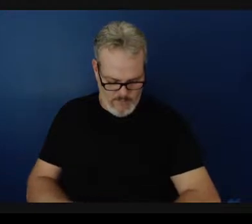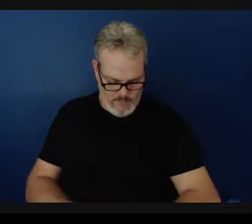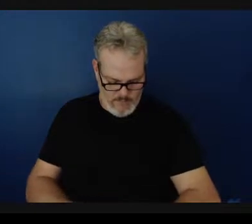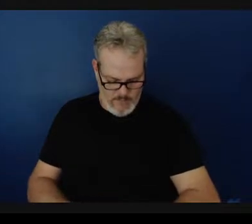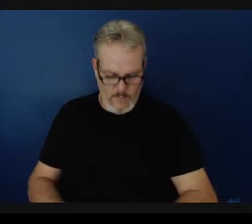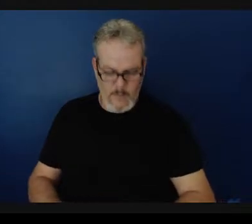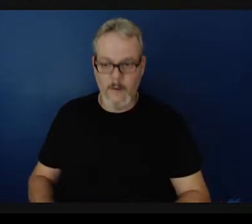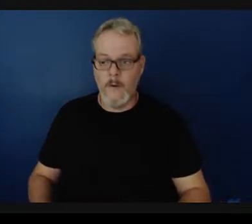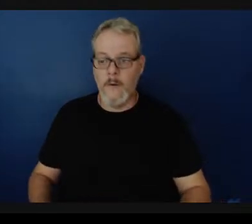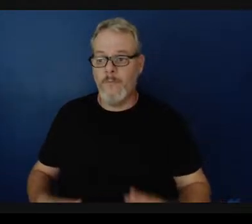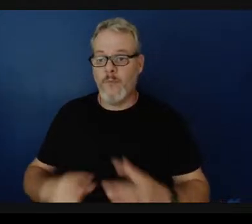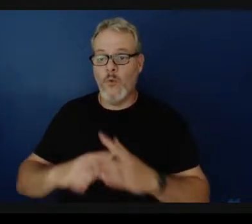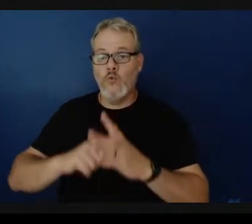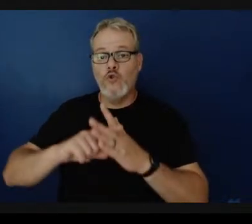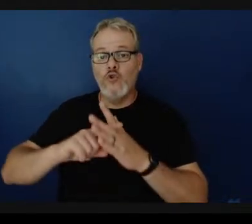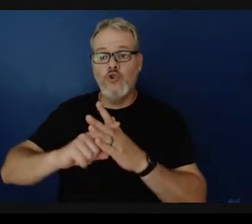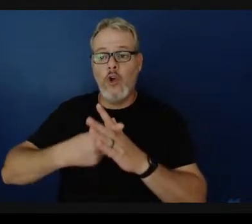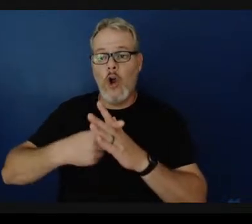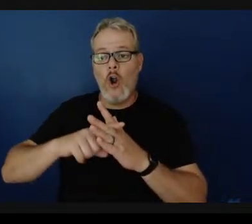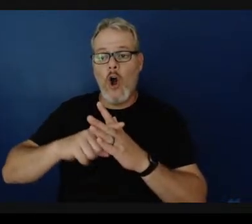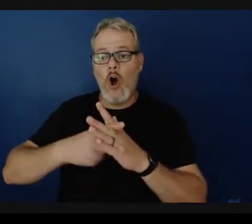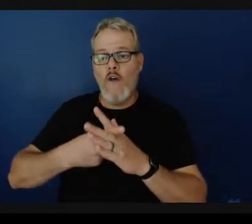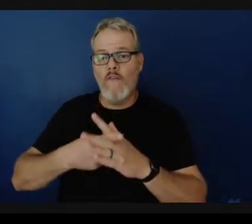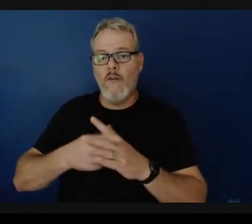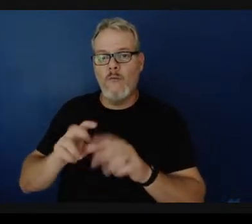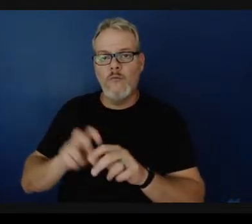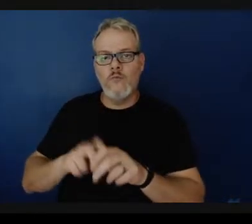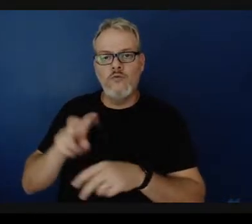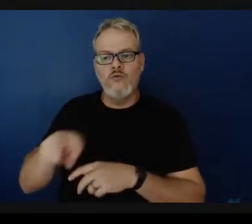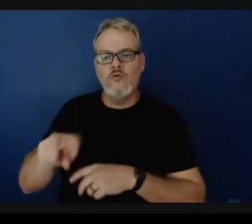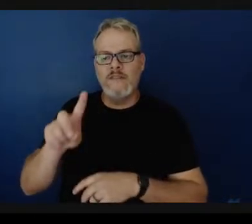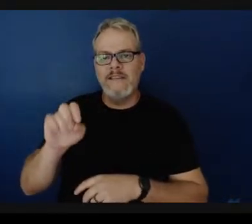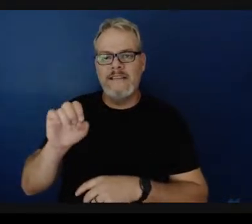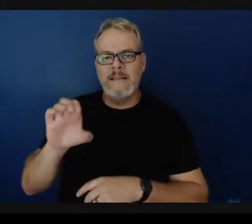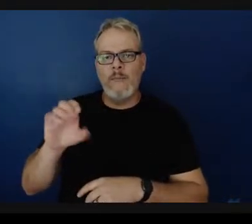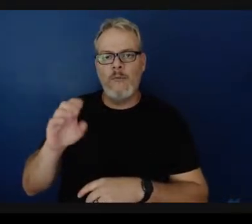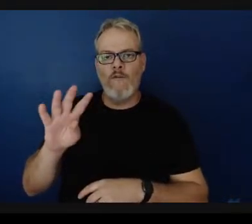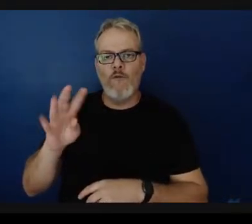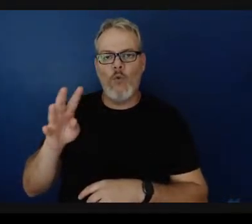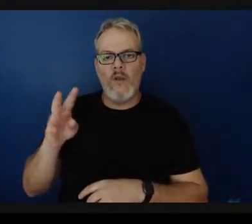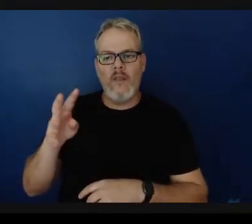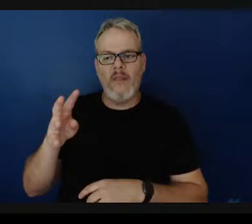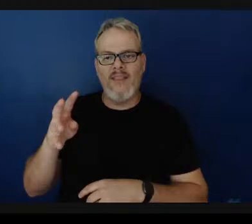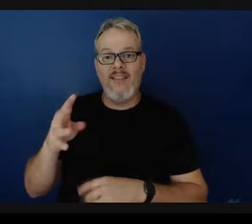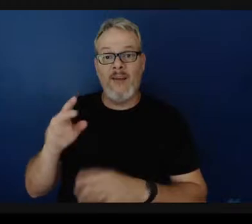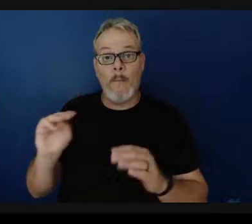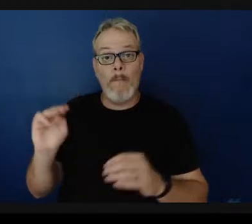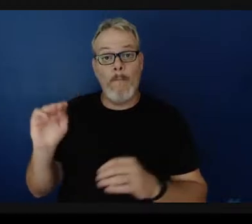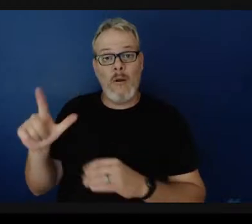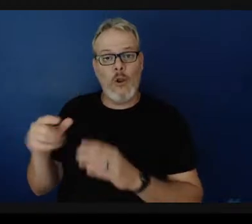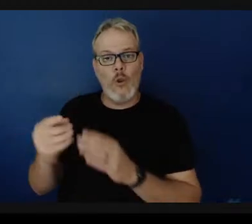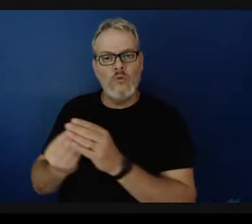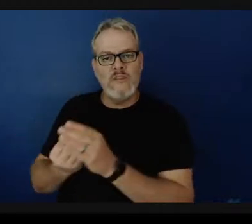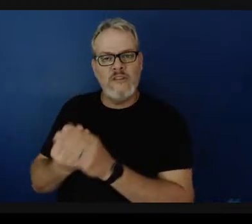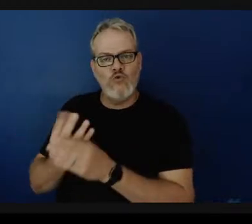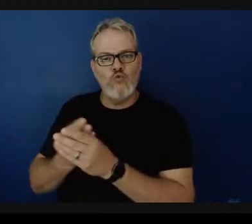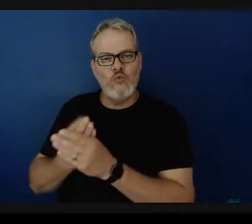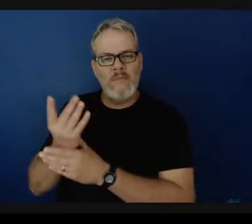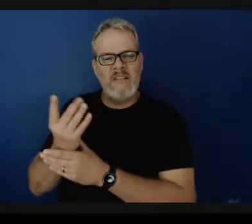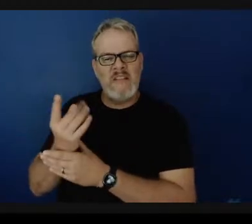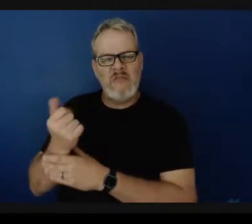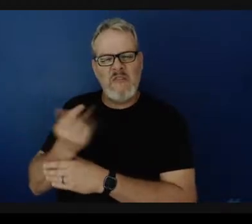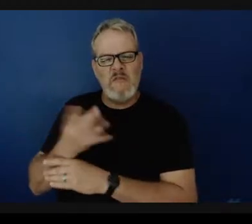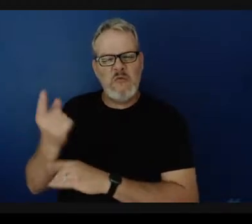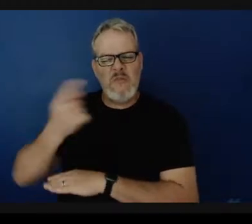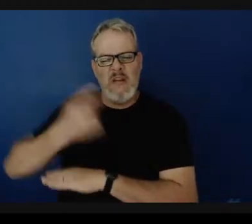zoomed in version. We're going to jump to December 4th. Mauna Loa has been erupting for a little less than a week when we start seeing the shut